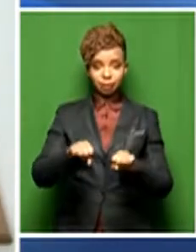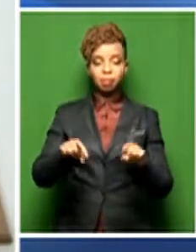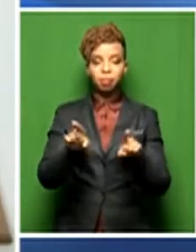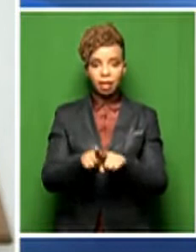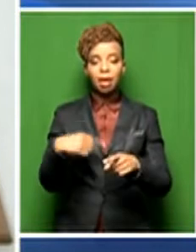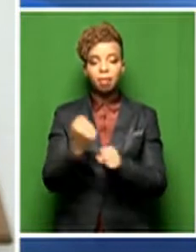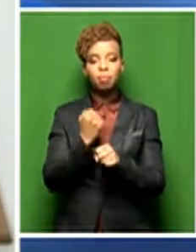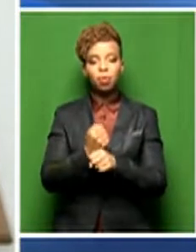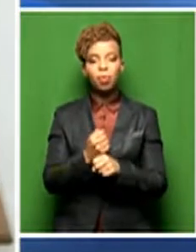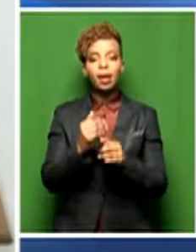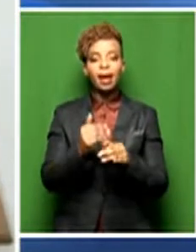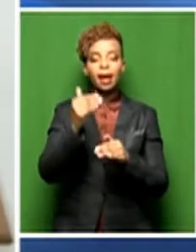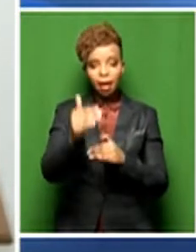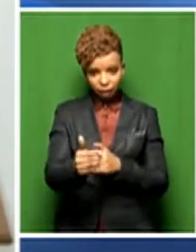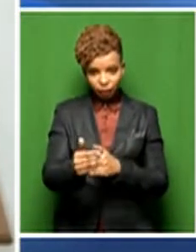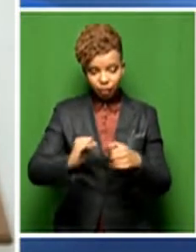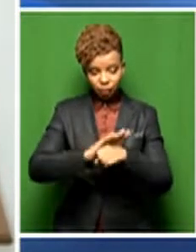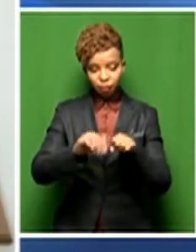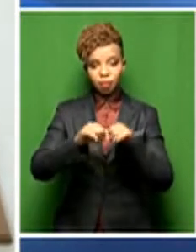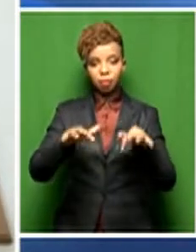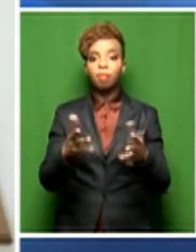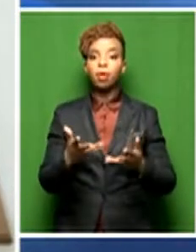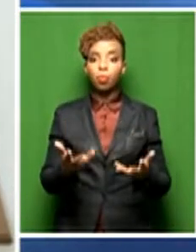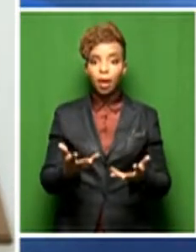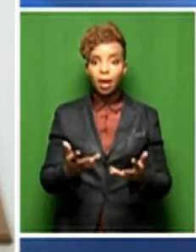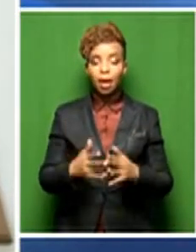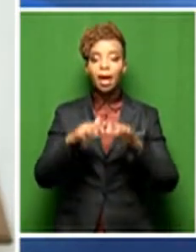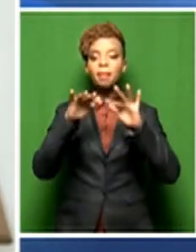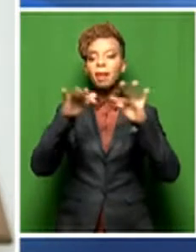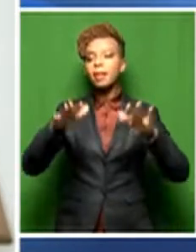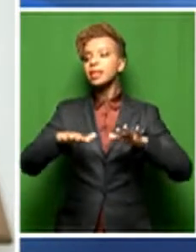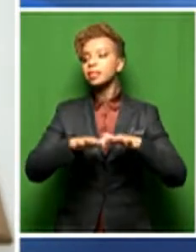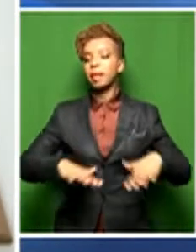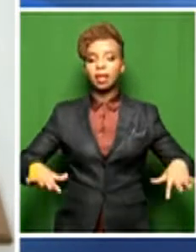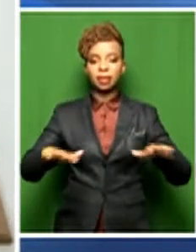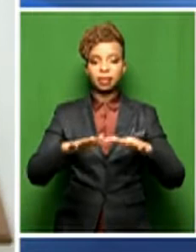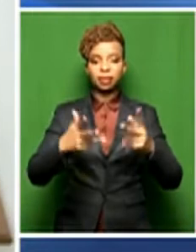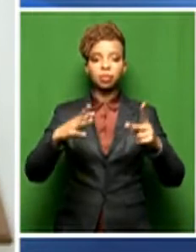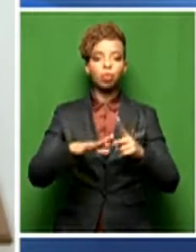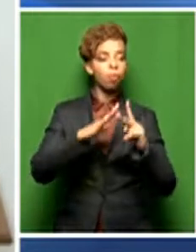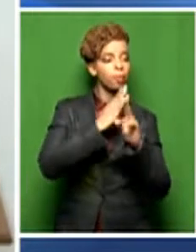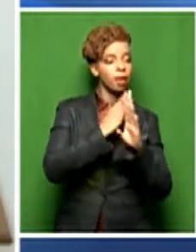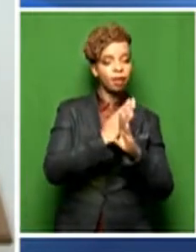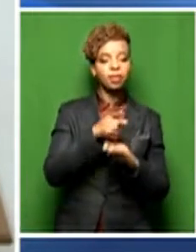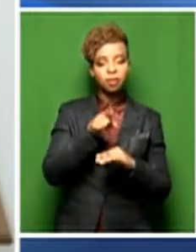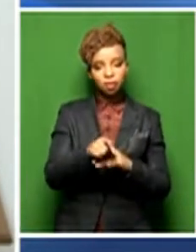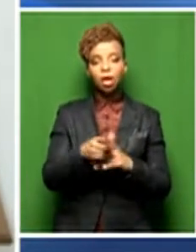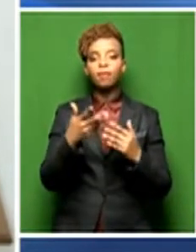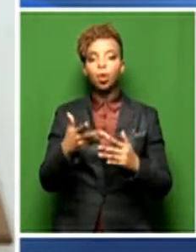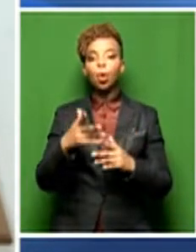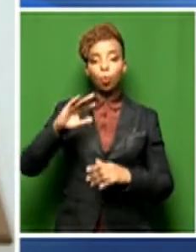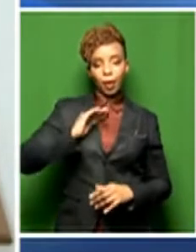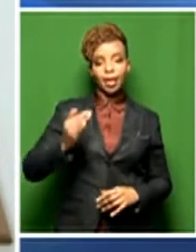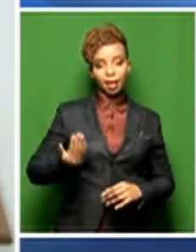workspaces. It becomes a protector for women so that they are secure and they have an emergency response, because